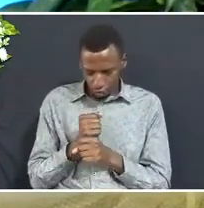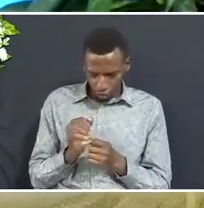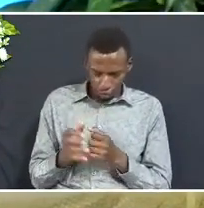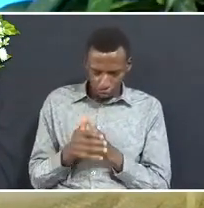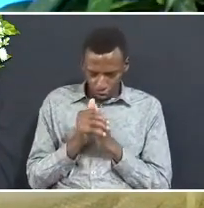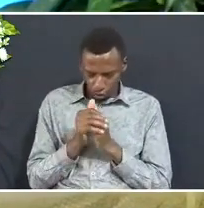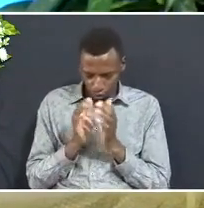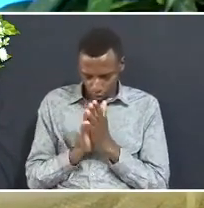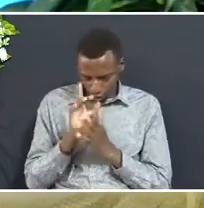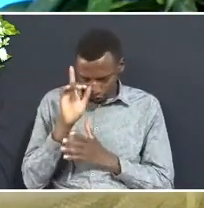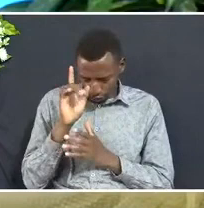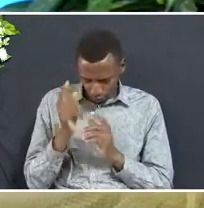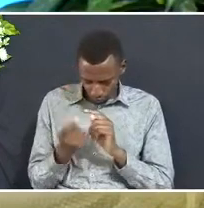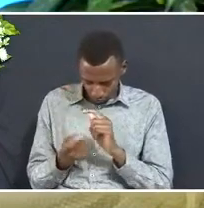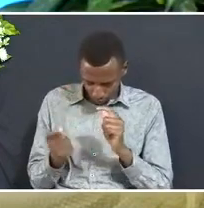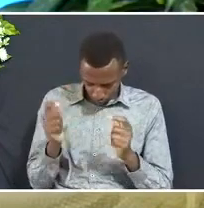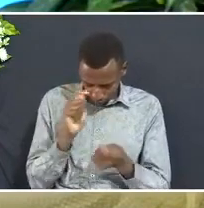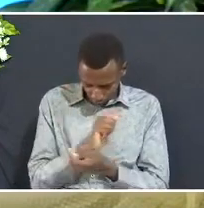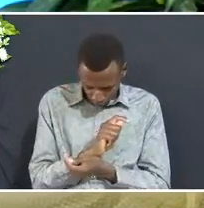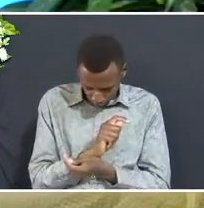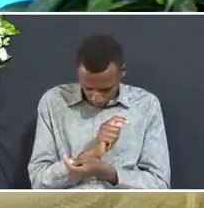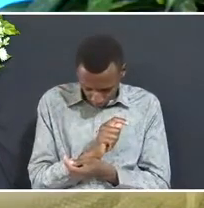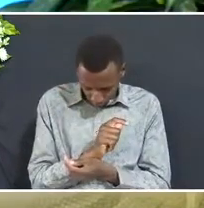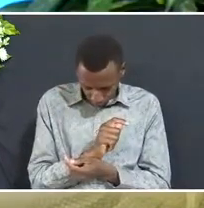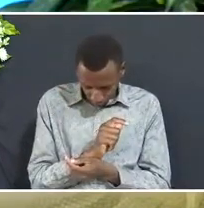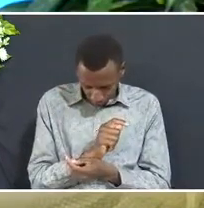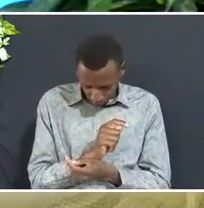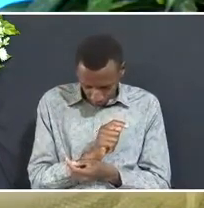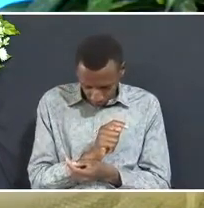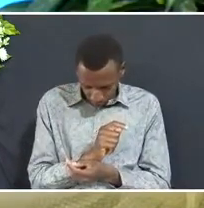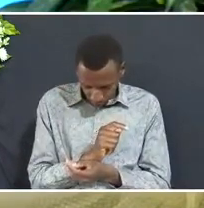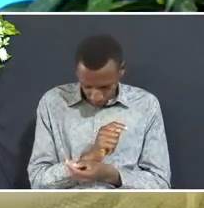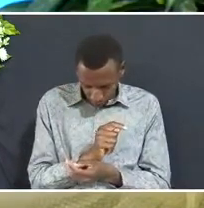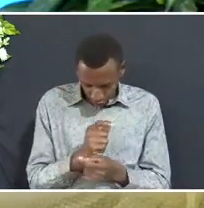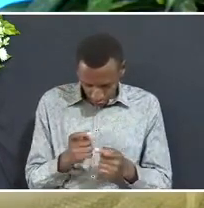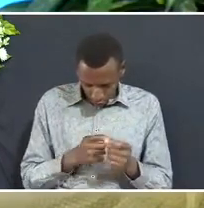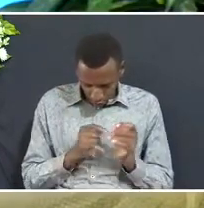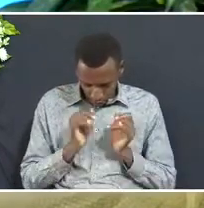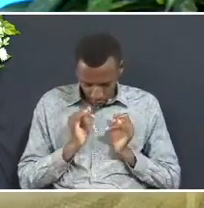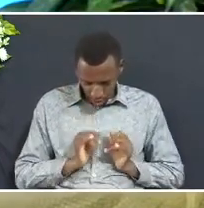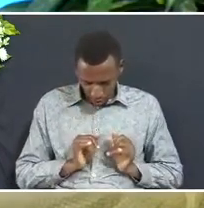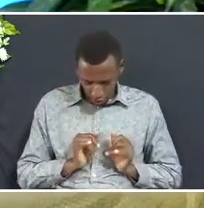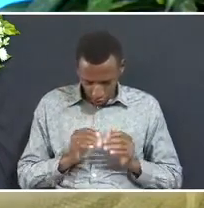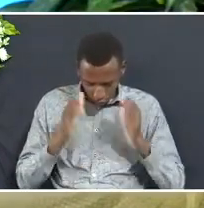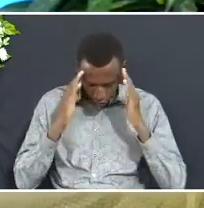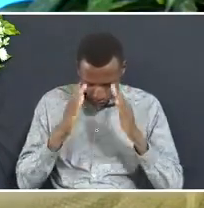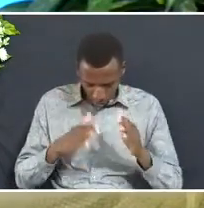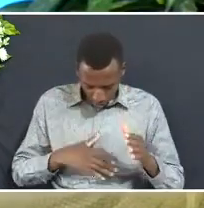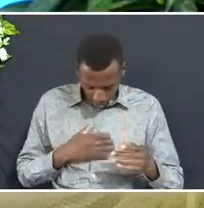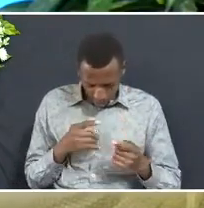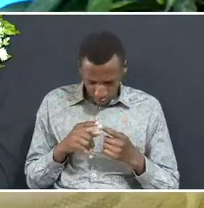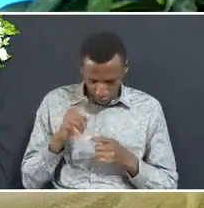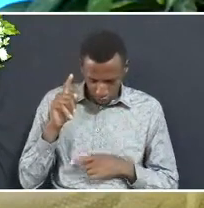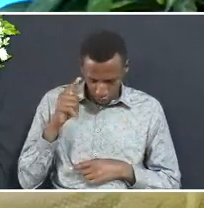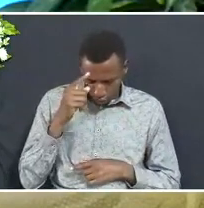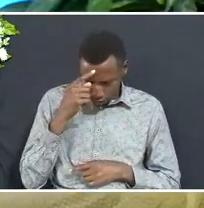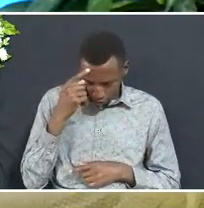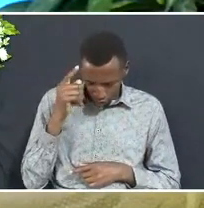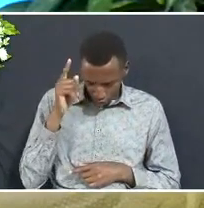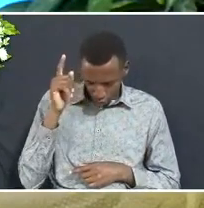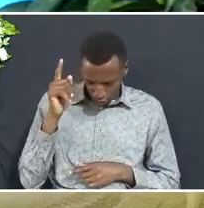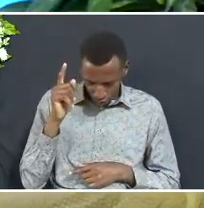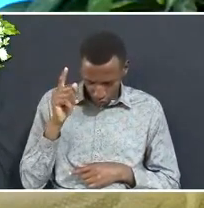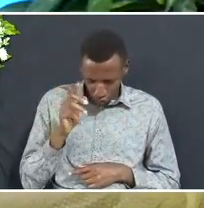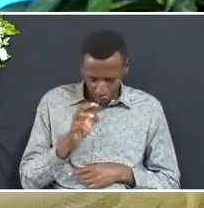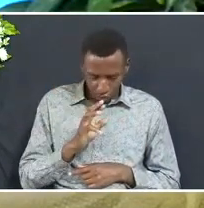may be transformed beginning from our individual commitment to you, because you